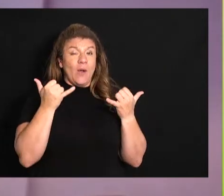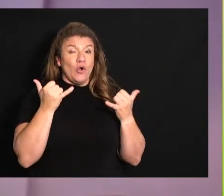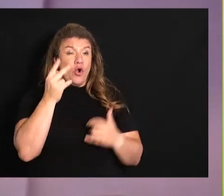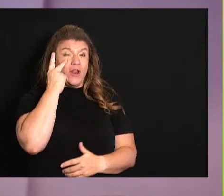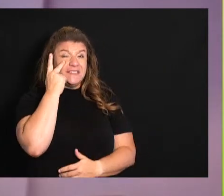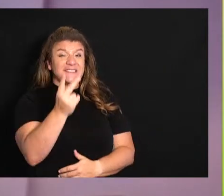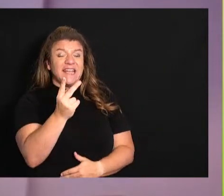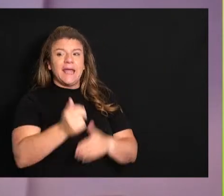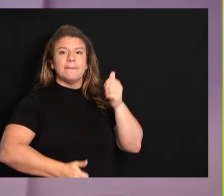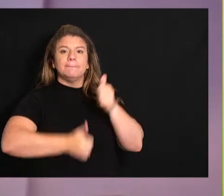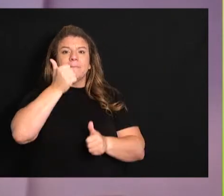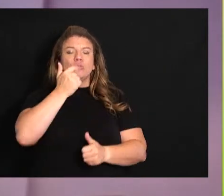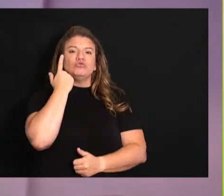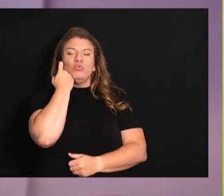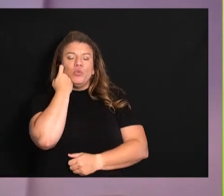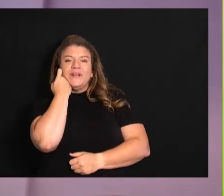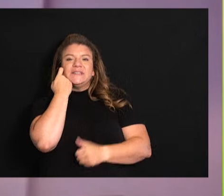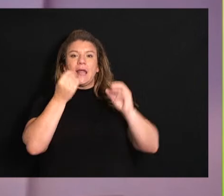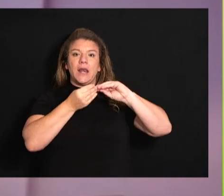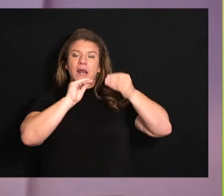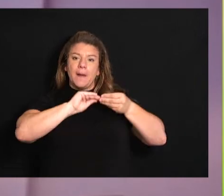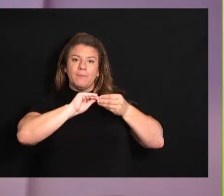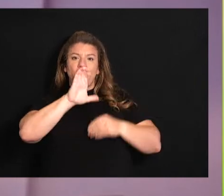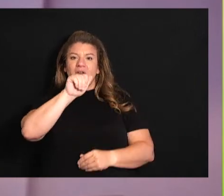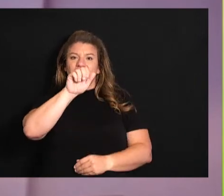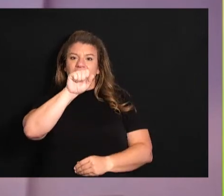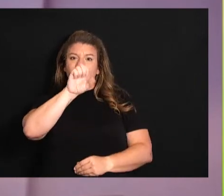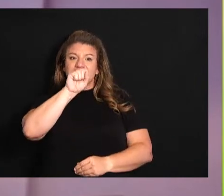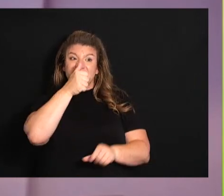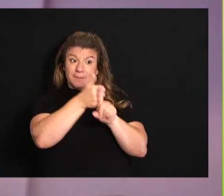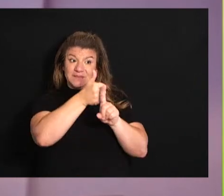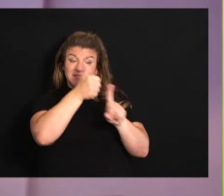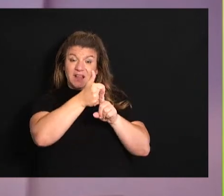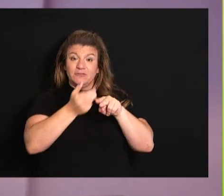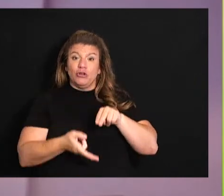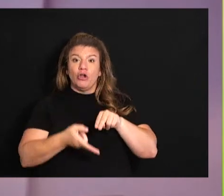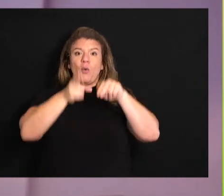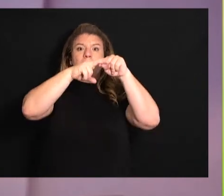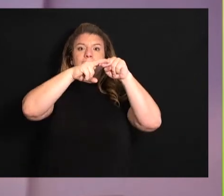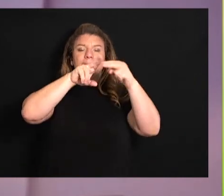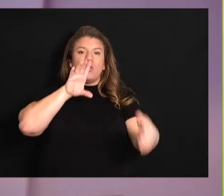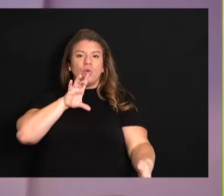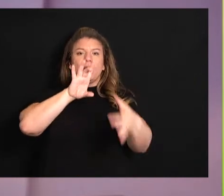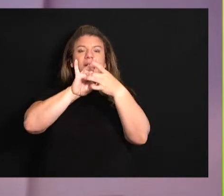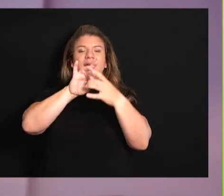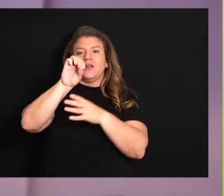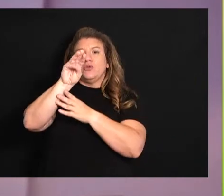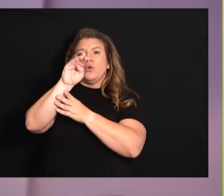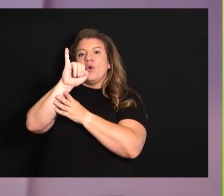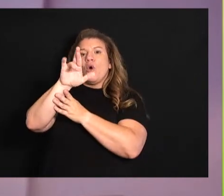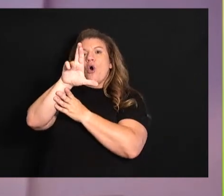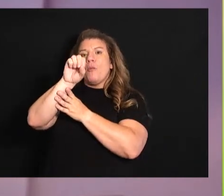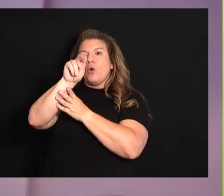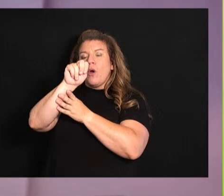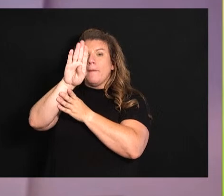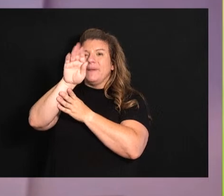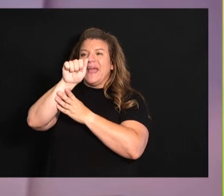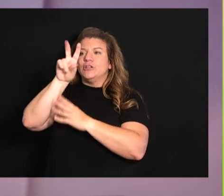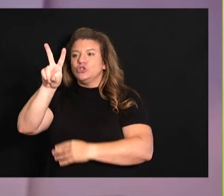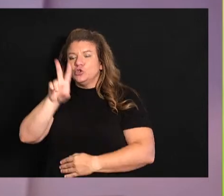the most recent number of cases go up related to the Omicron BA2 and